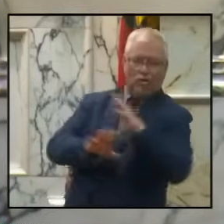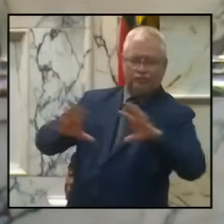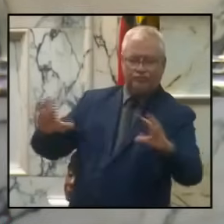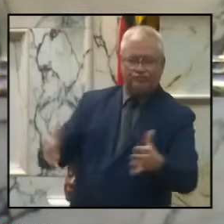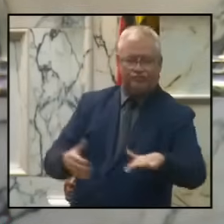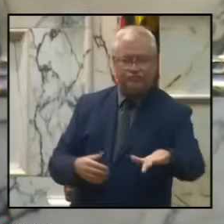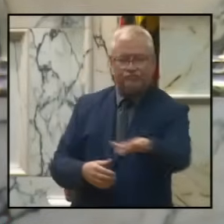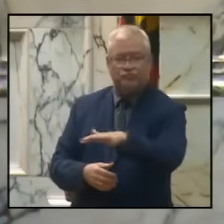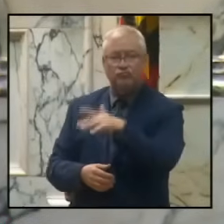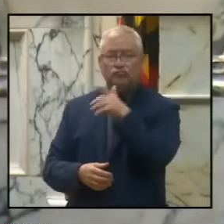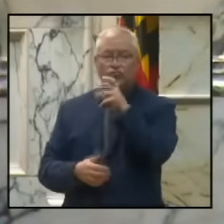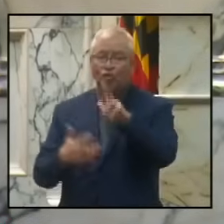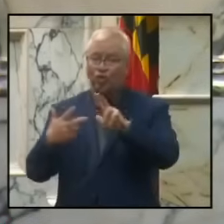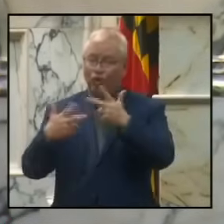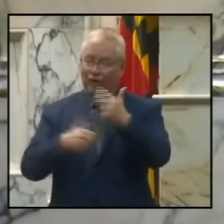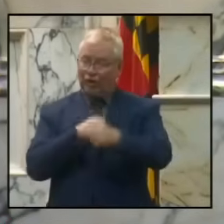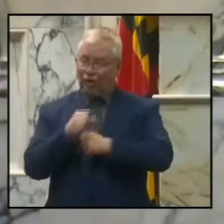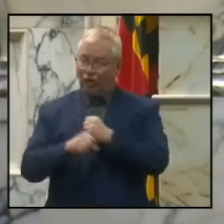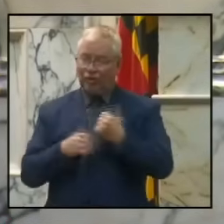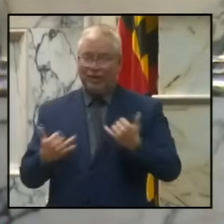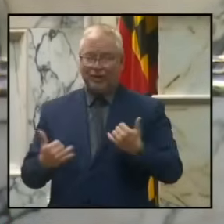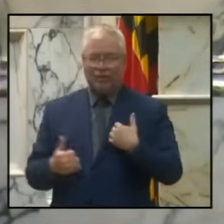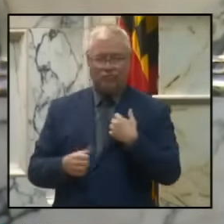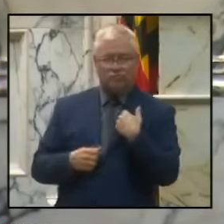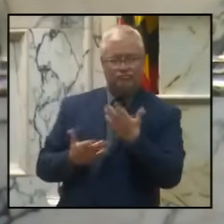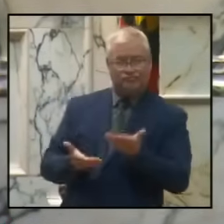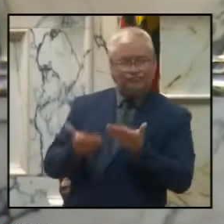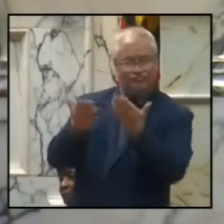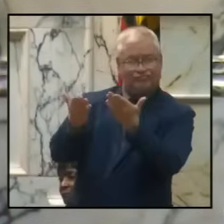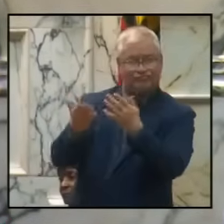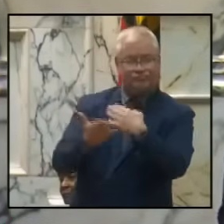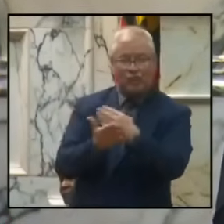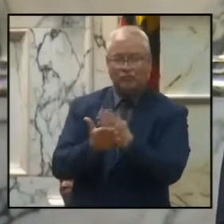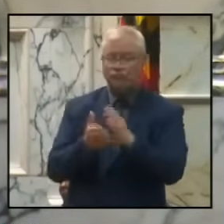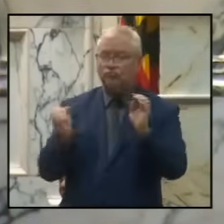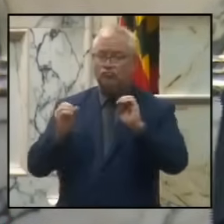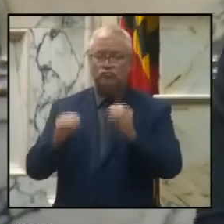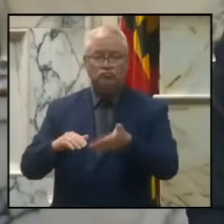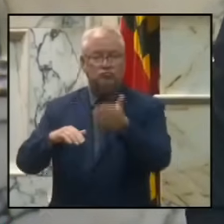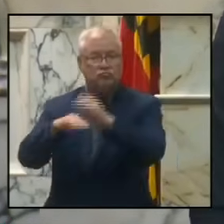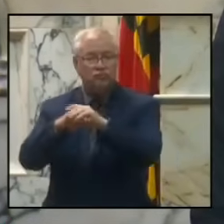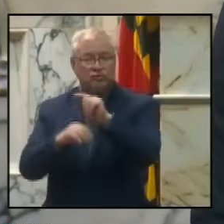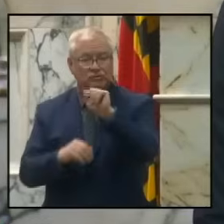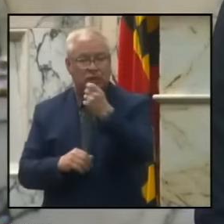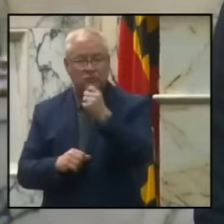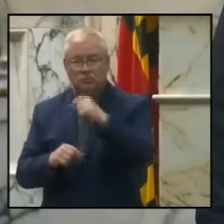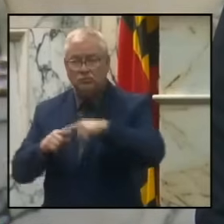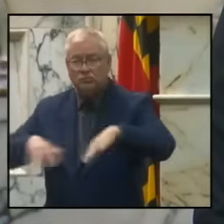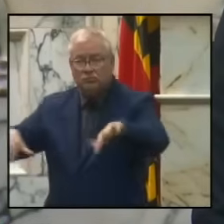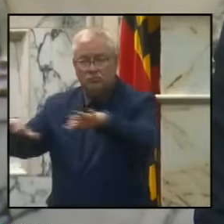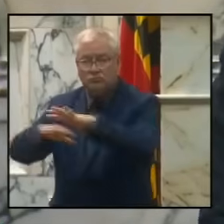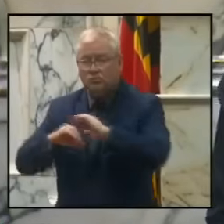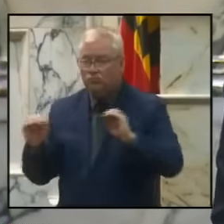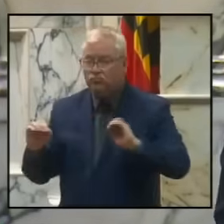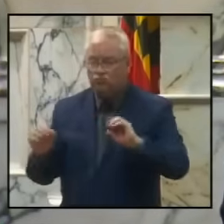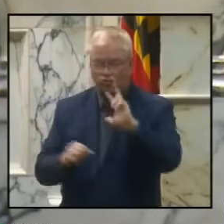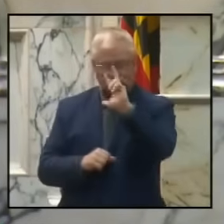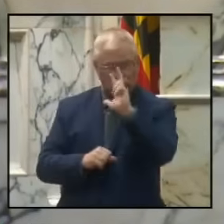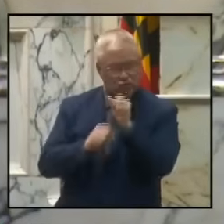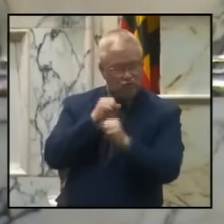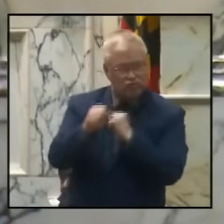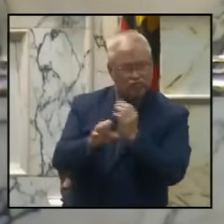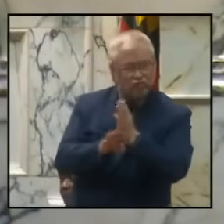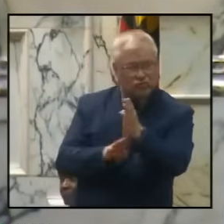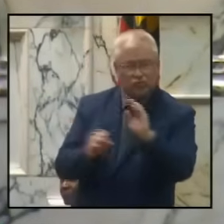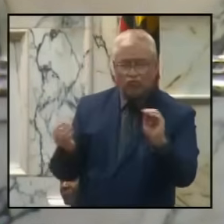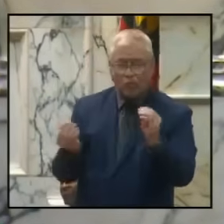row, our proposed budget does not raise sales taxes. For the third year in a row, our proposed budget does not raise property taxes, that